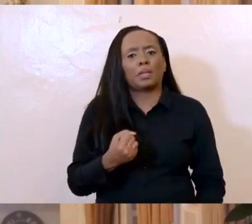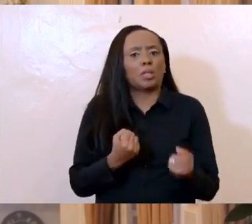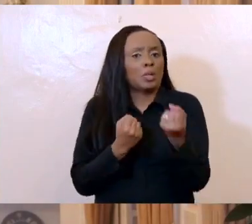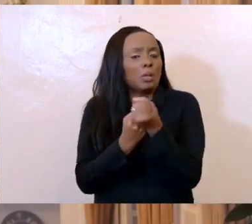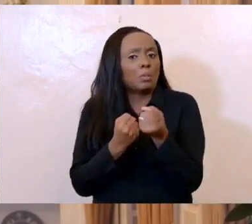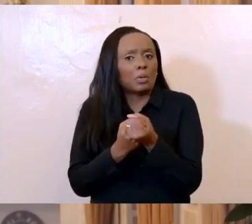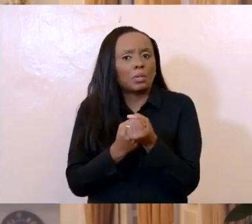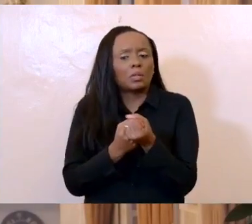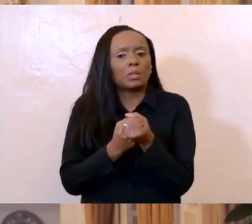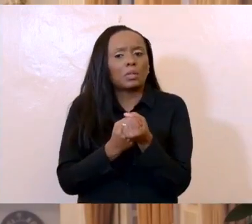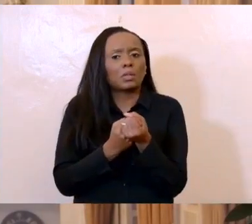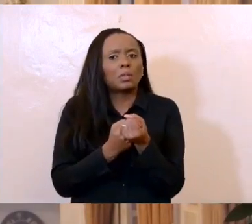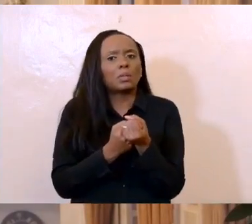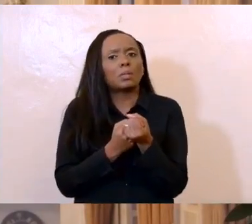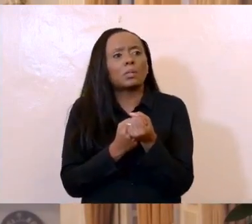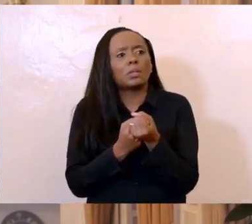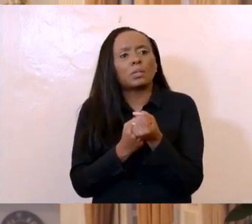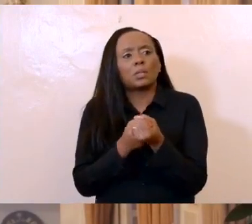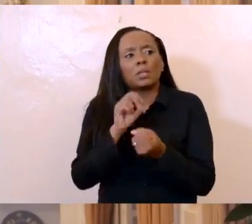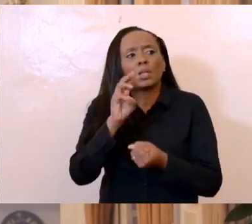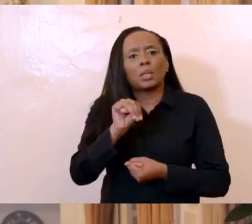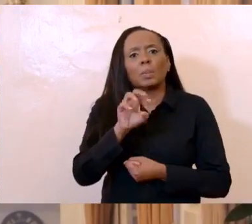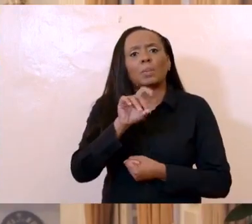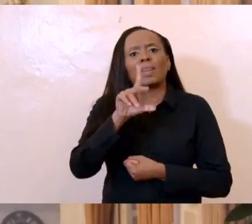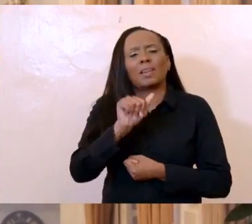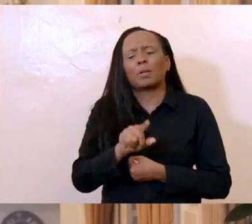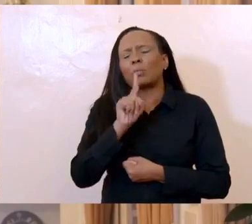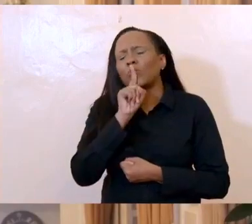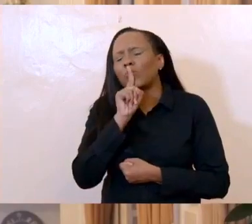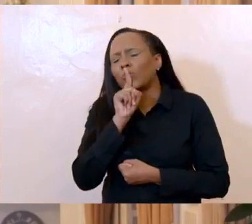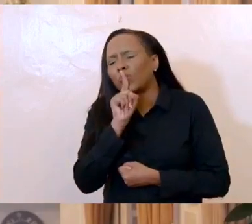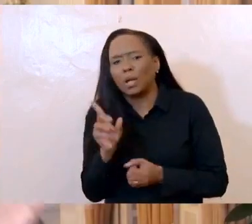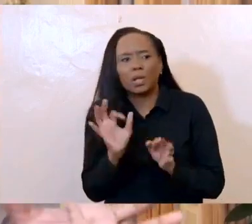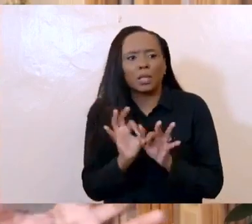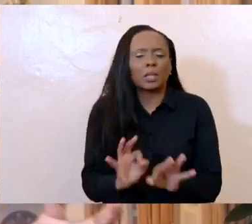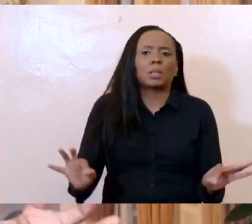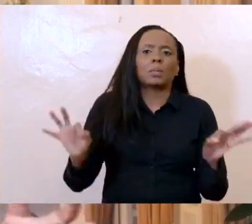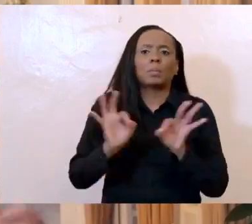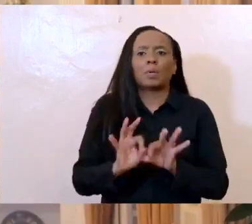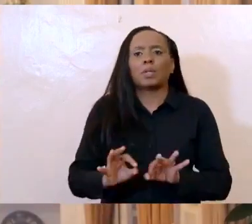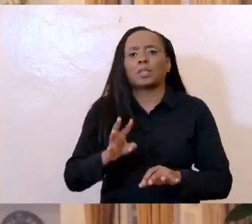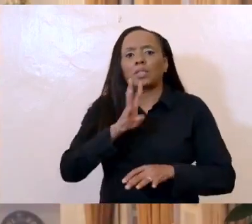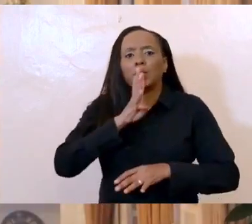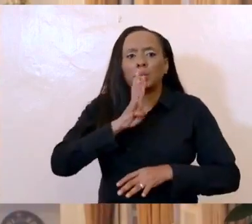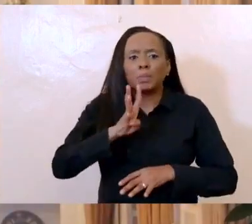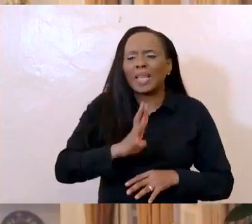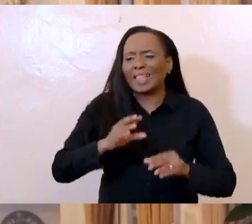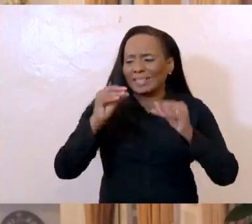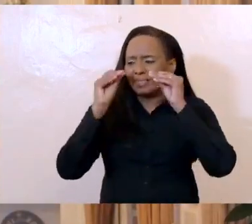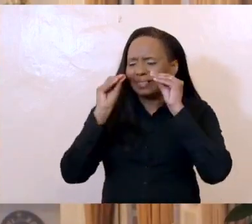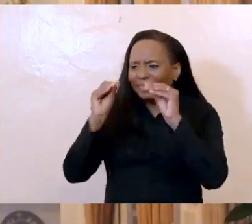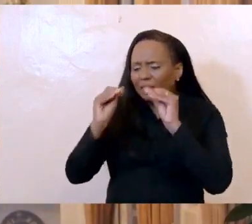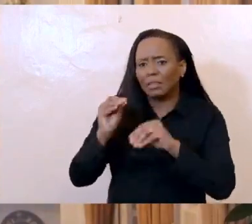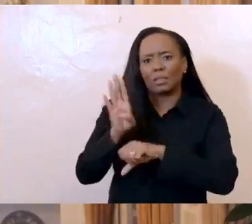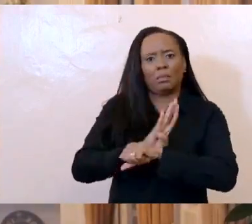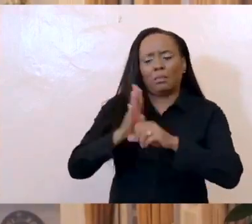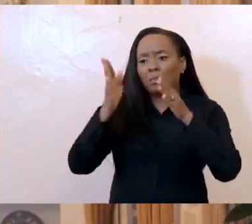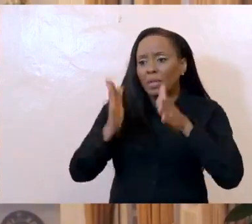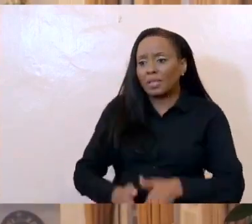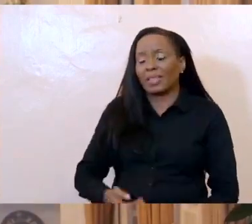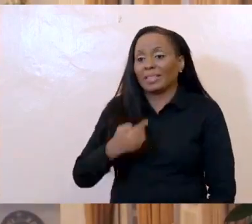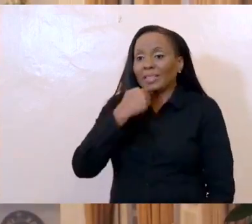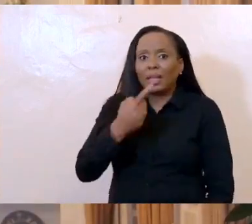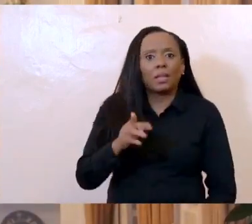media during that period of time played a significant role in terms of speaking to Barbadians, educating Barbadians, and